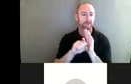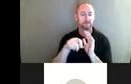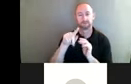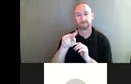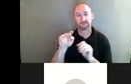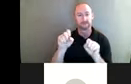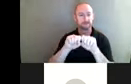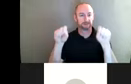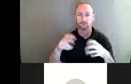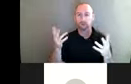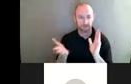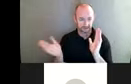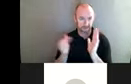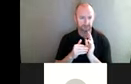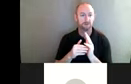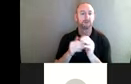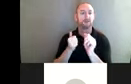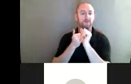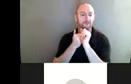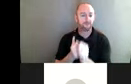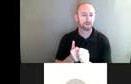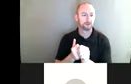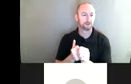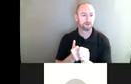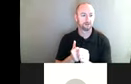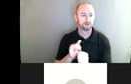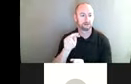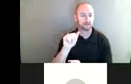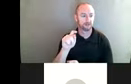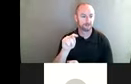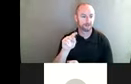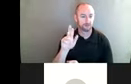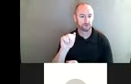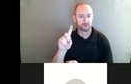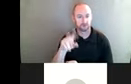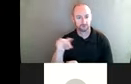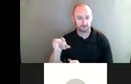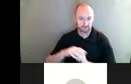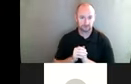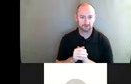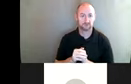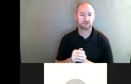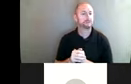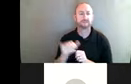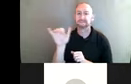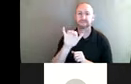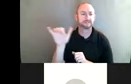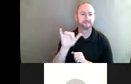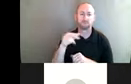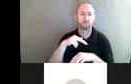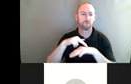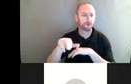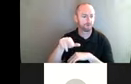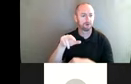is it will be again referenced to NATREF 2022 in Kentucky. It'll be based on the same reference